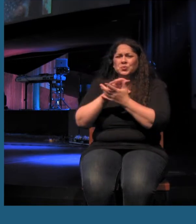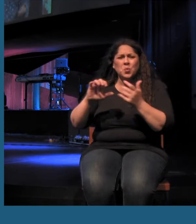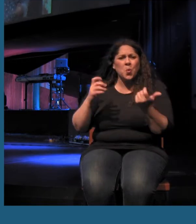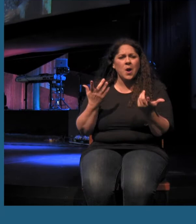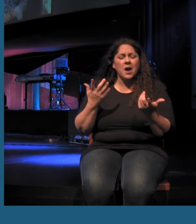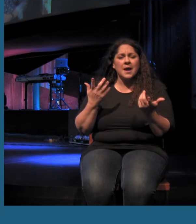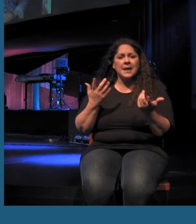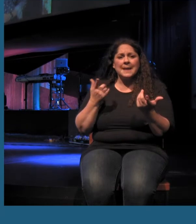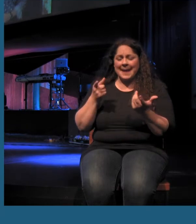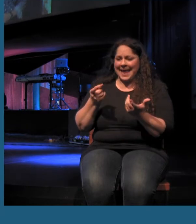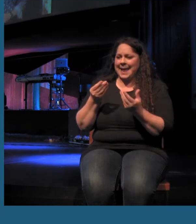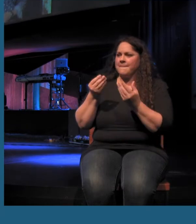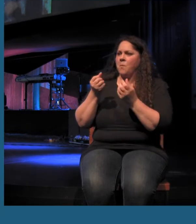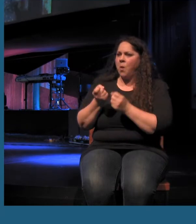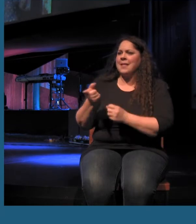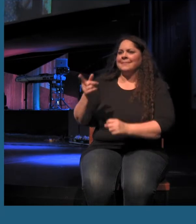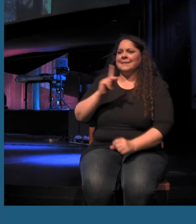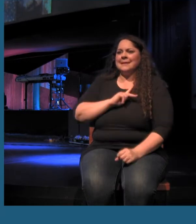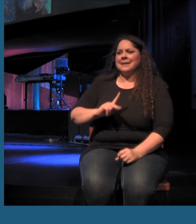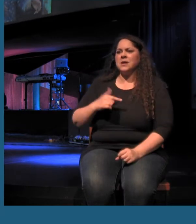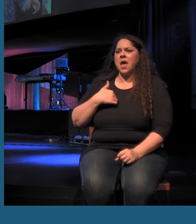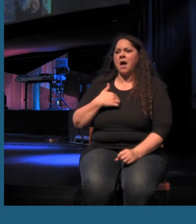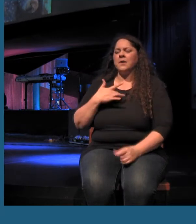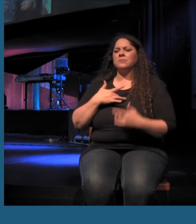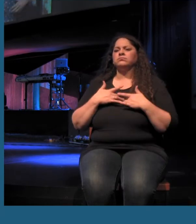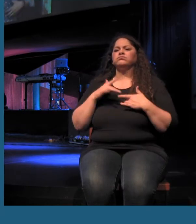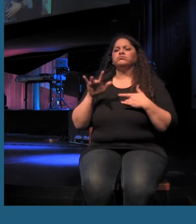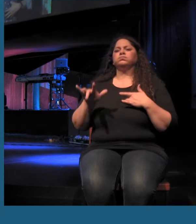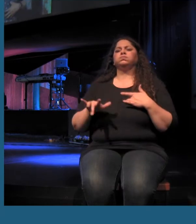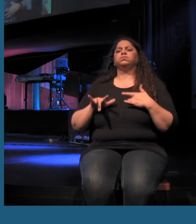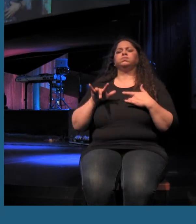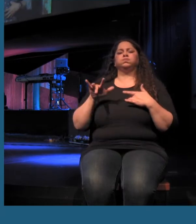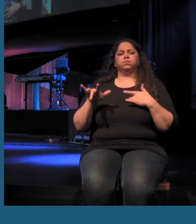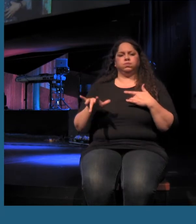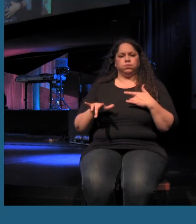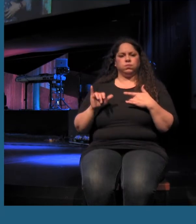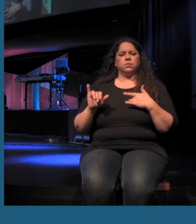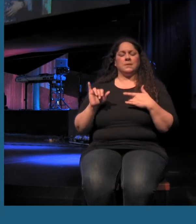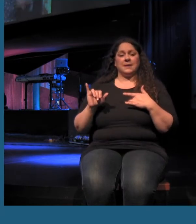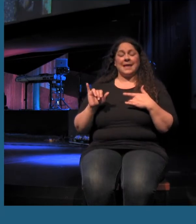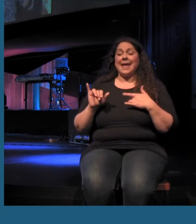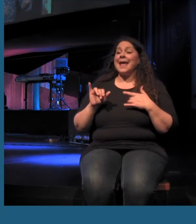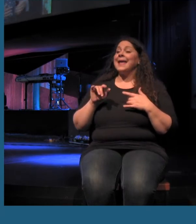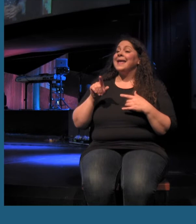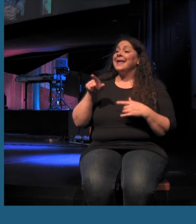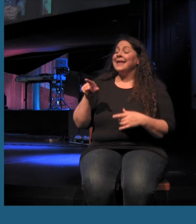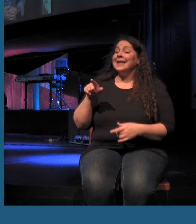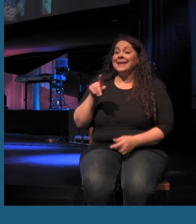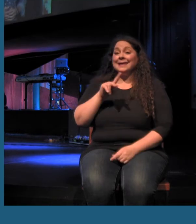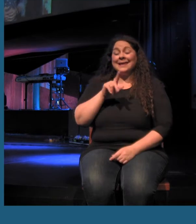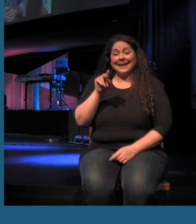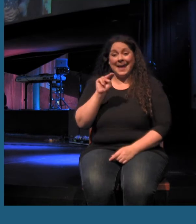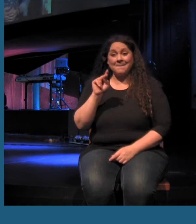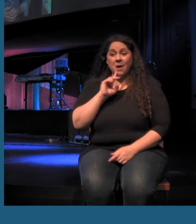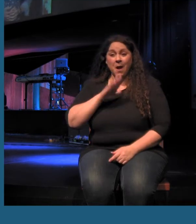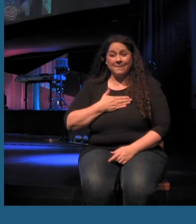would have empathy for him. Understand that Nehemiah was not upset over something personal. It's not like he was having a bad